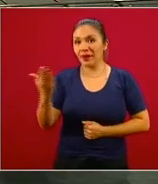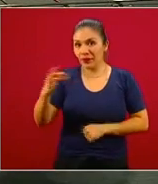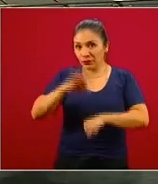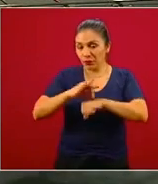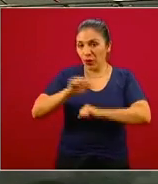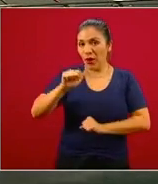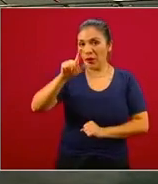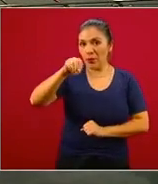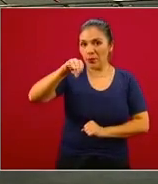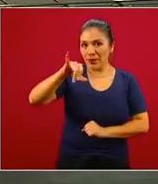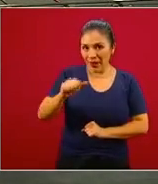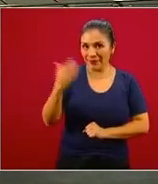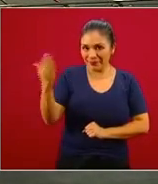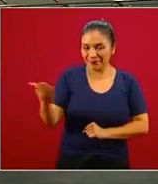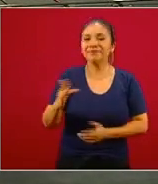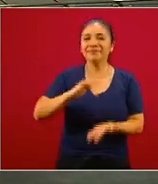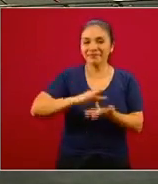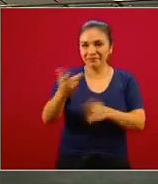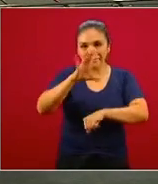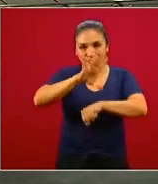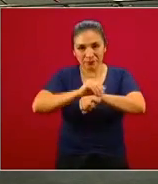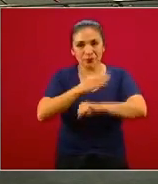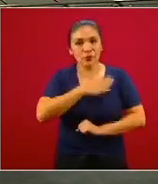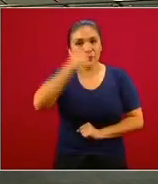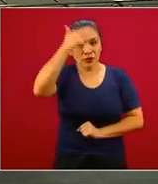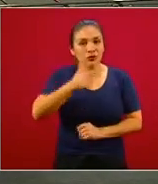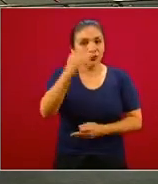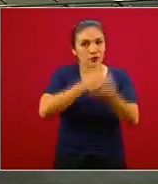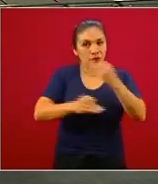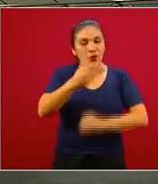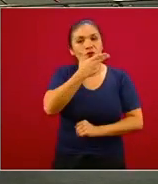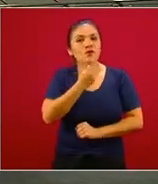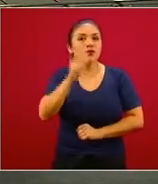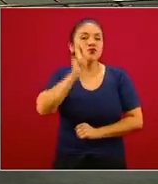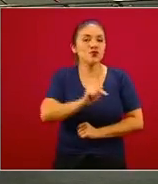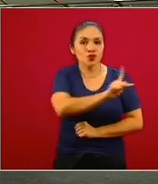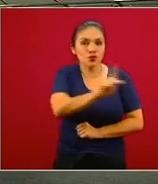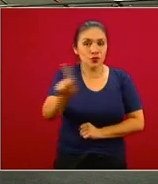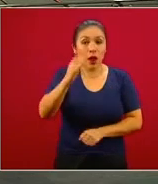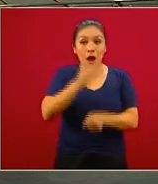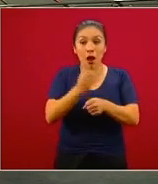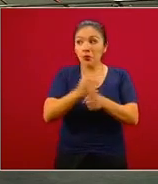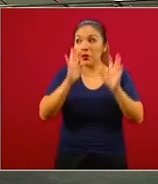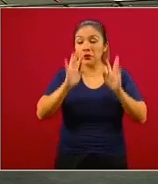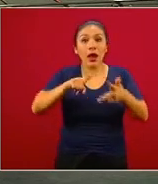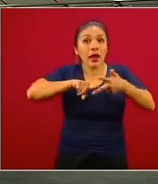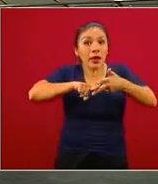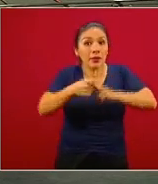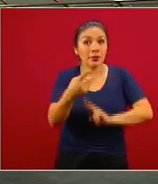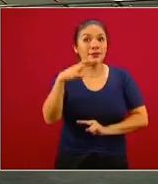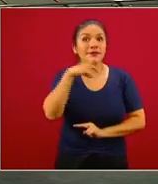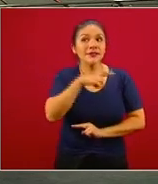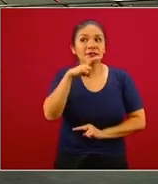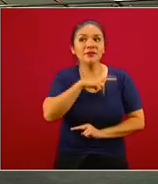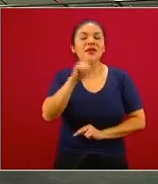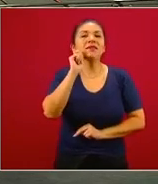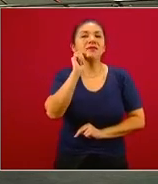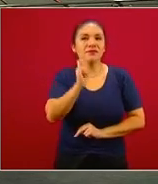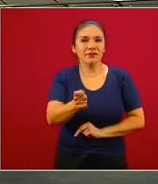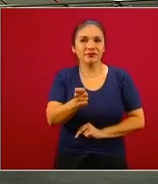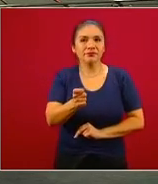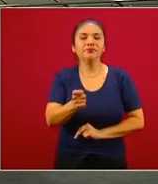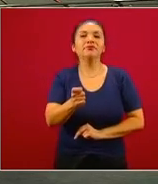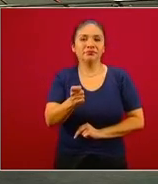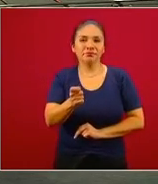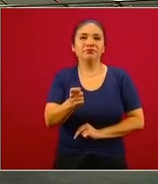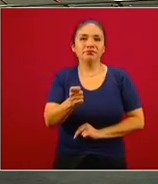of the curve that we've been talking about Muy today. buenas noches a todas y Good todos. evening, Iniciamos everyone. rápidamente con el